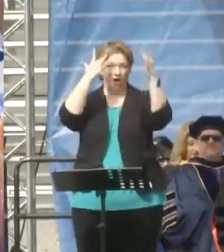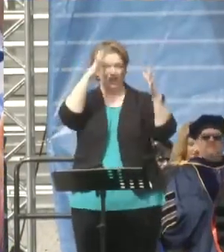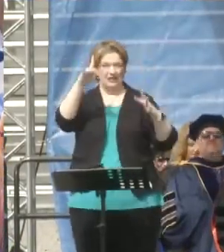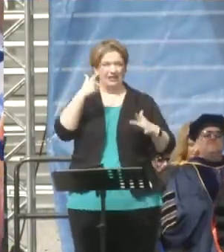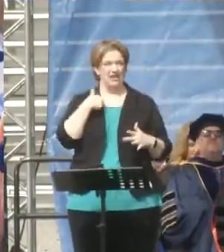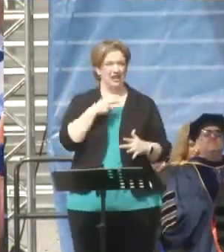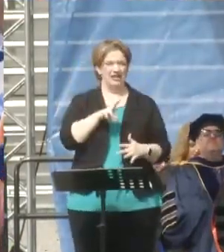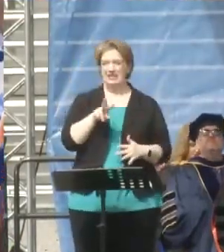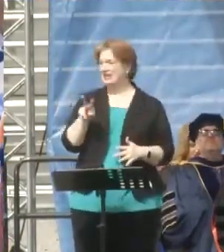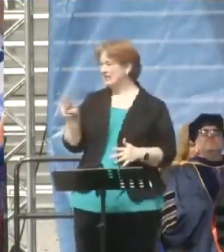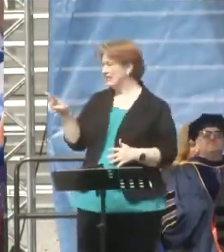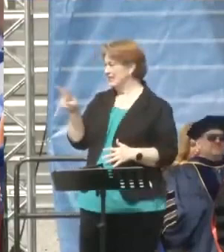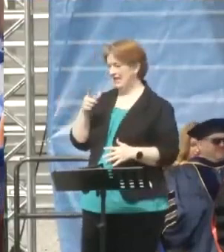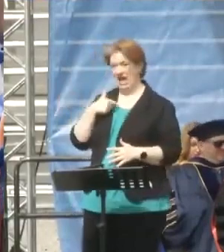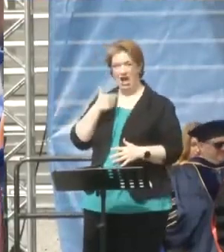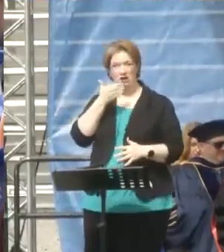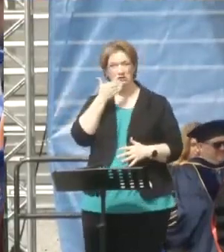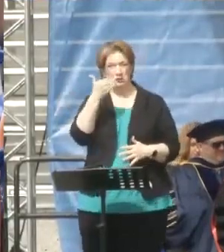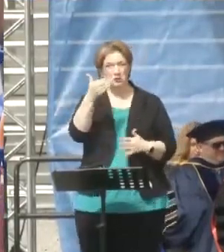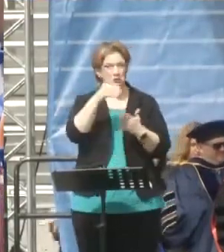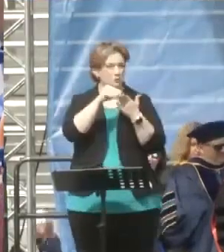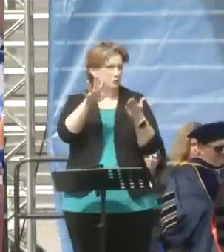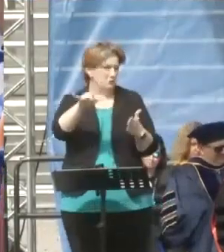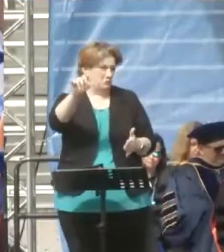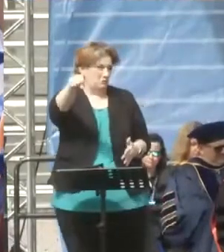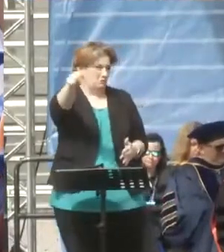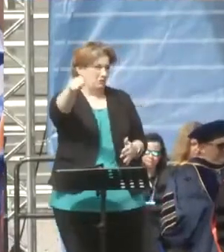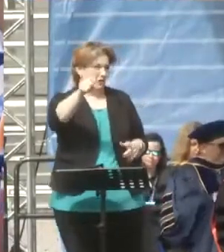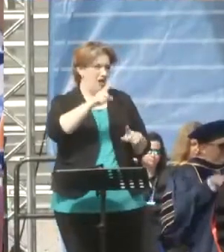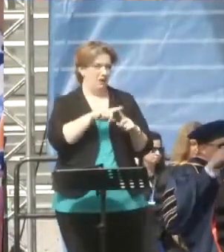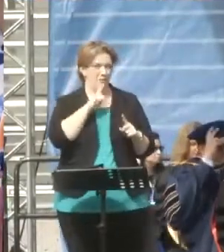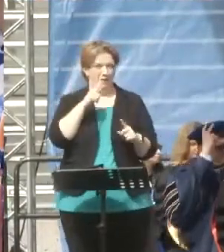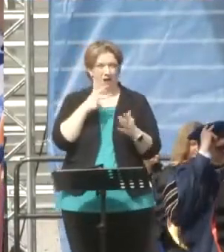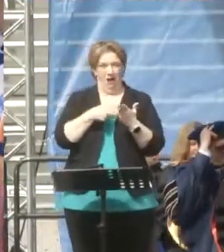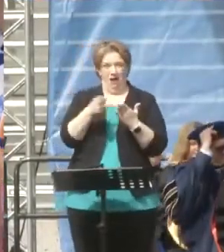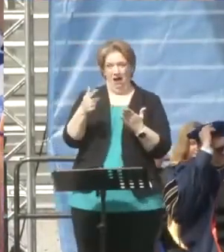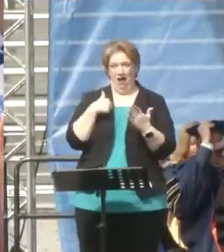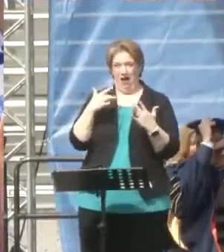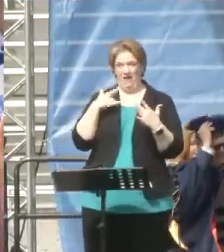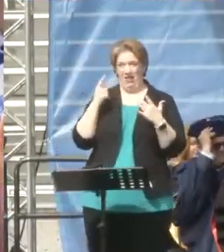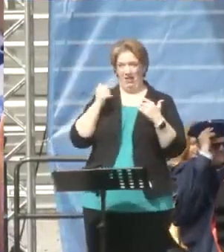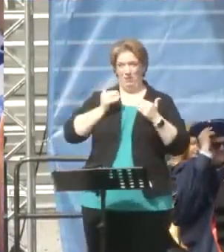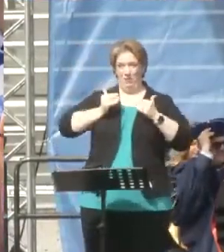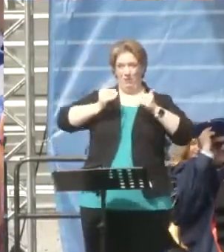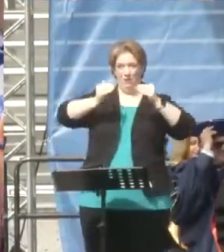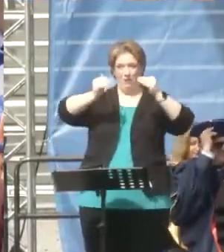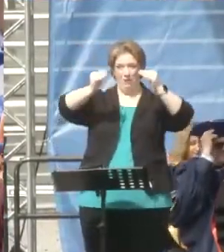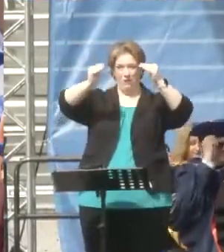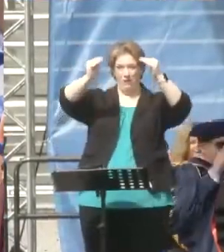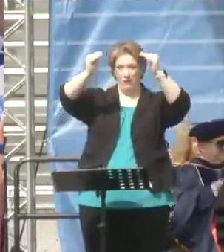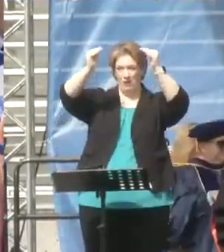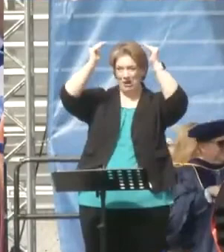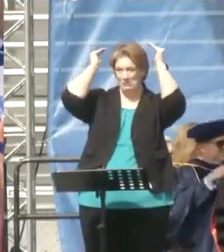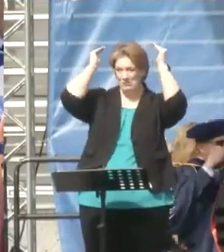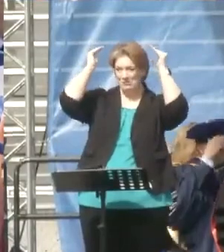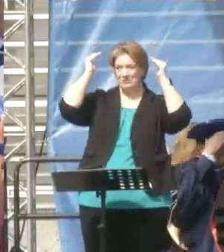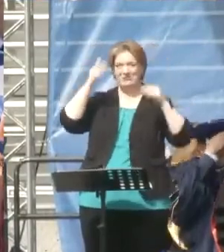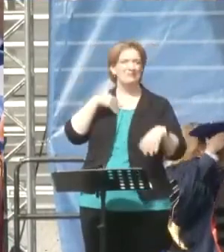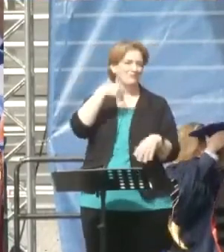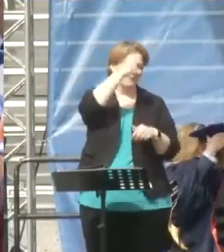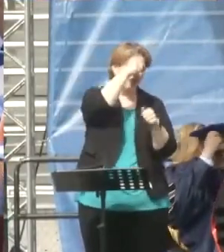was a good student, but I can tell you that I was quite intimidated. I remember writing to my